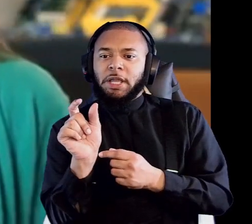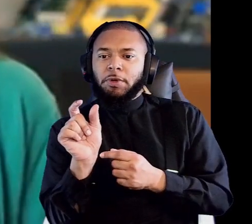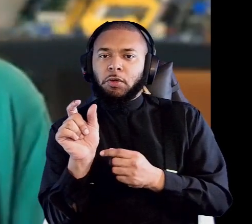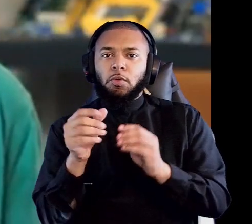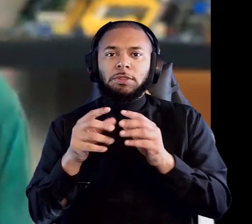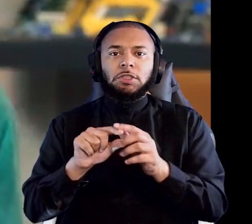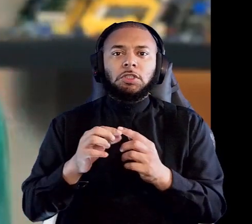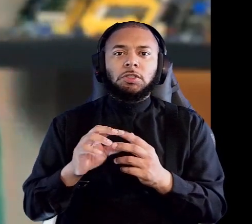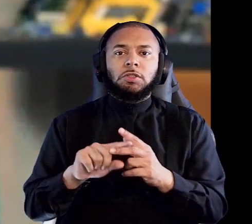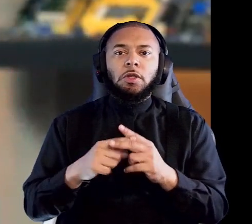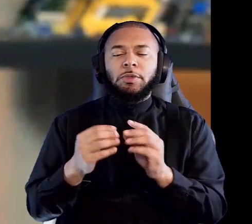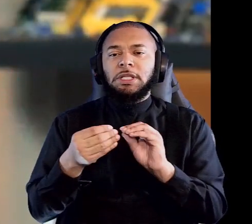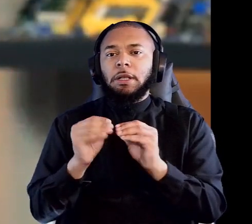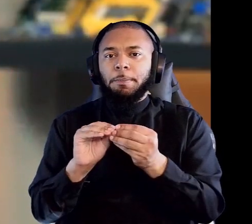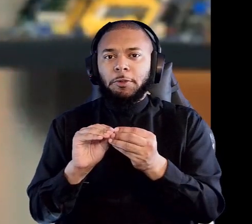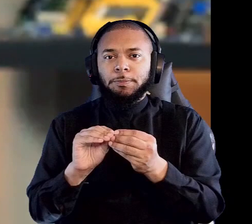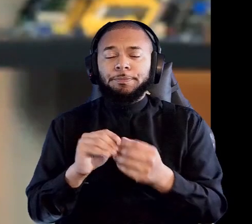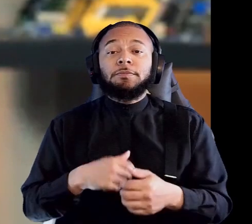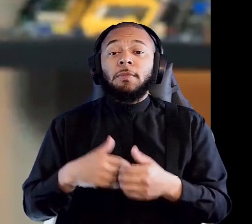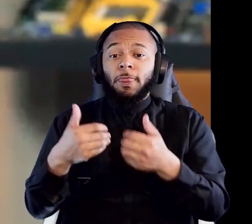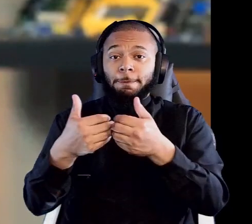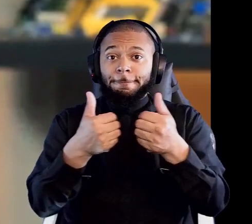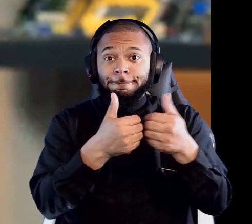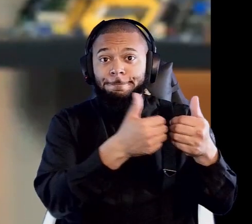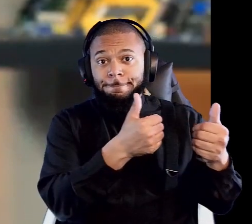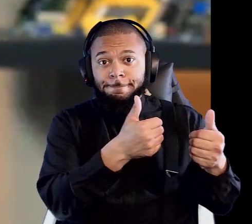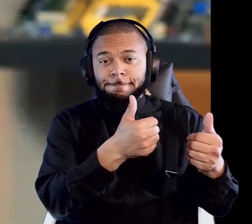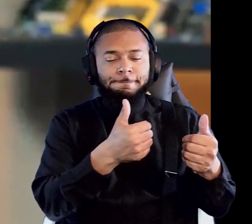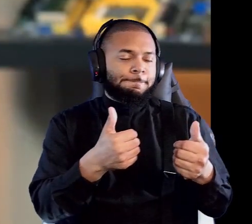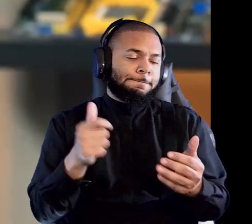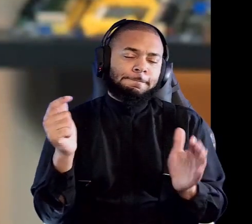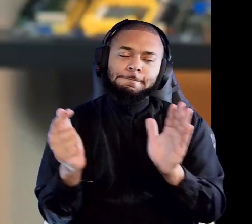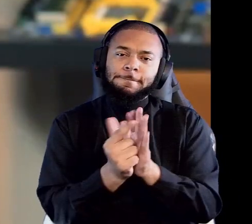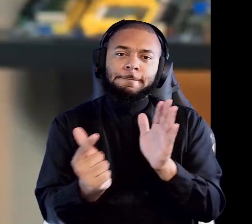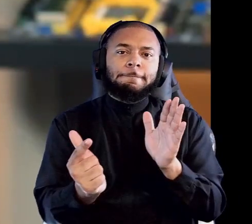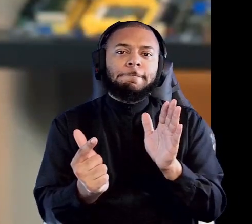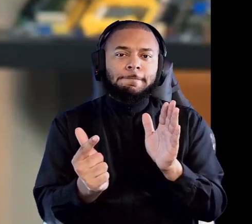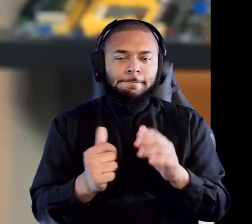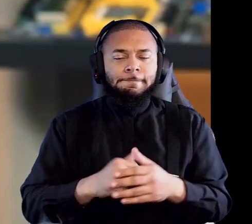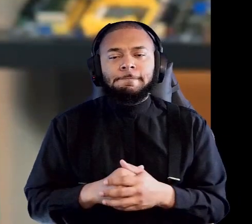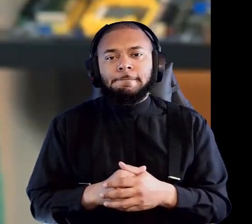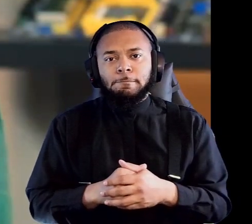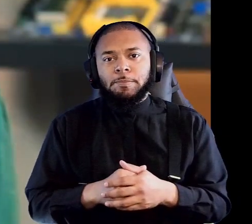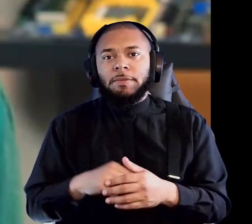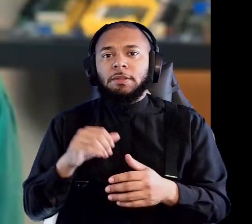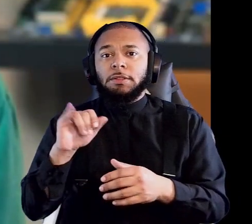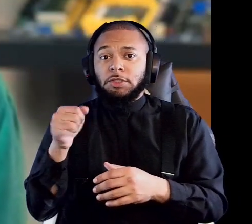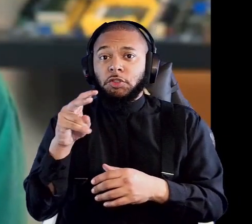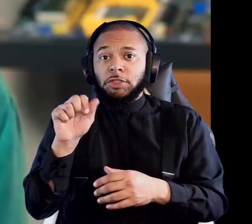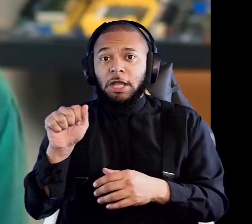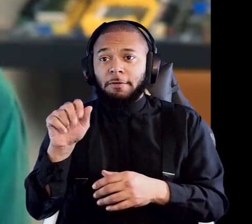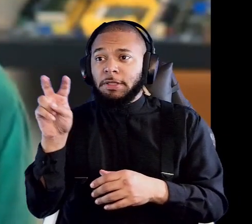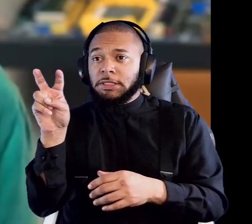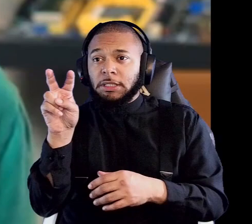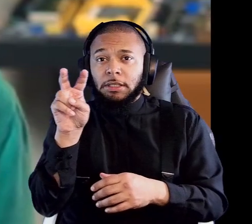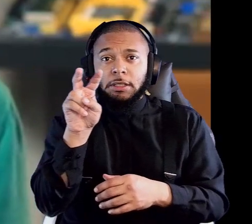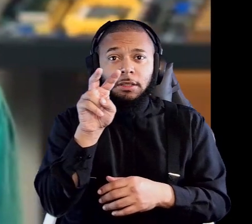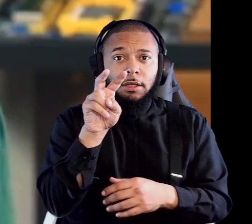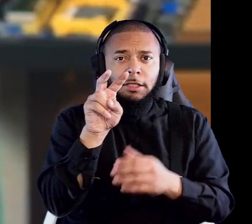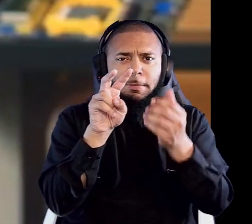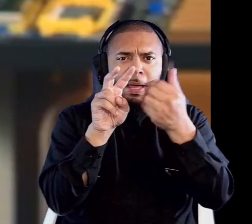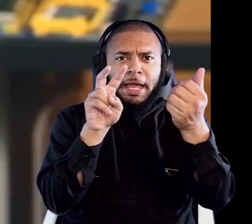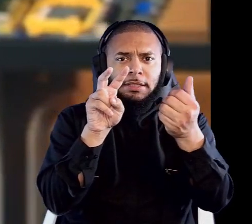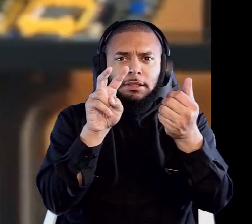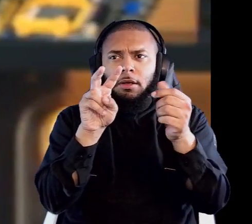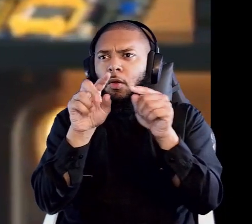can't have any spaces. So Java will stop reading at a space. So if I wanted a variable, for example,